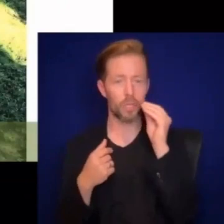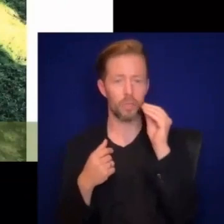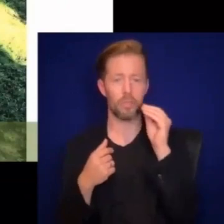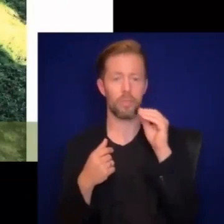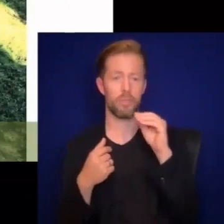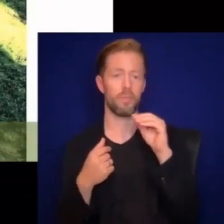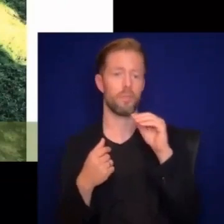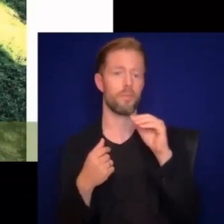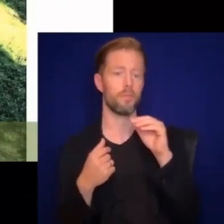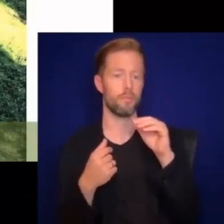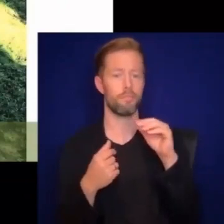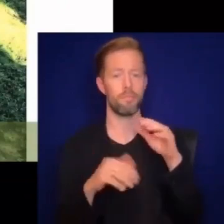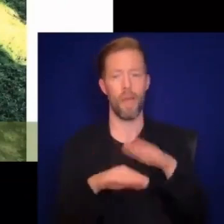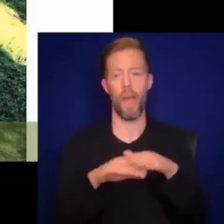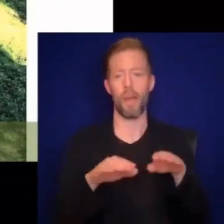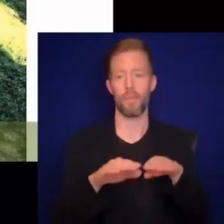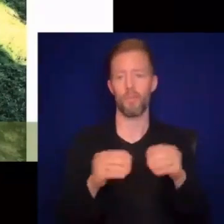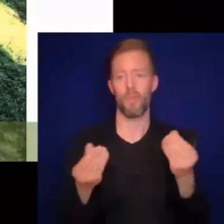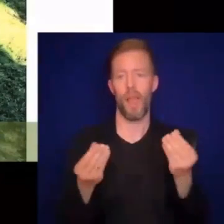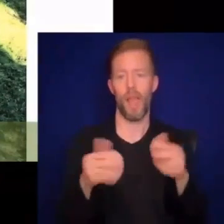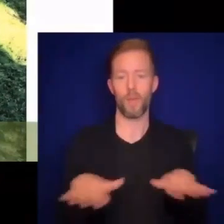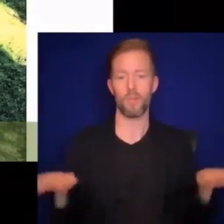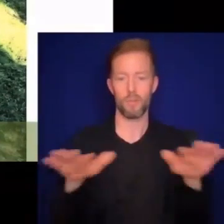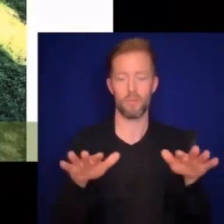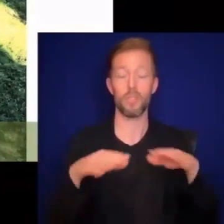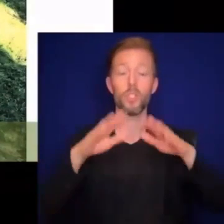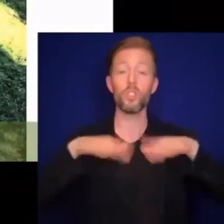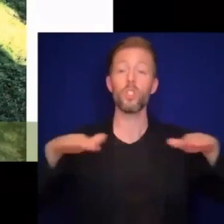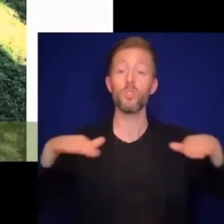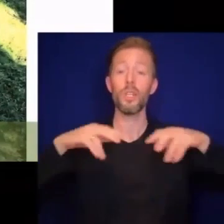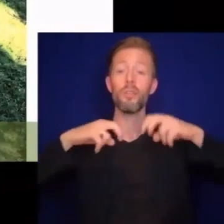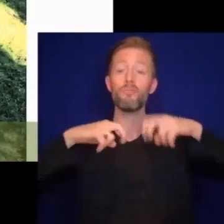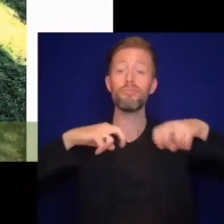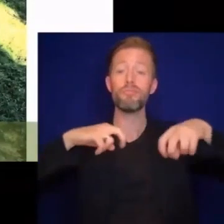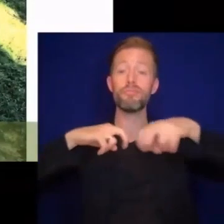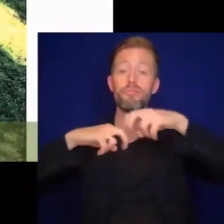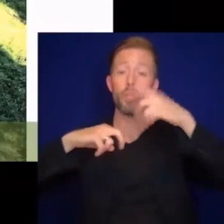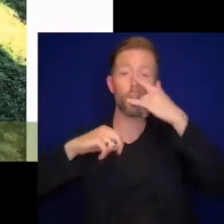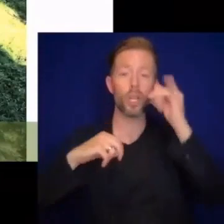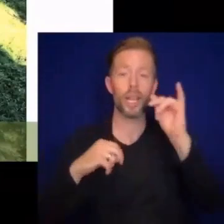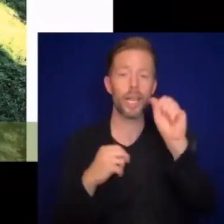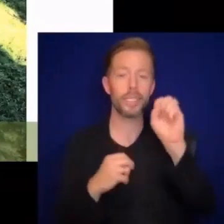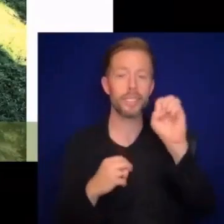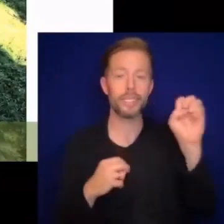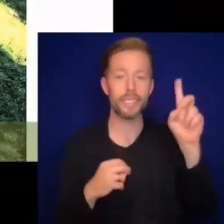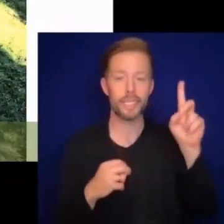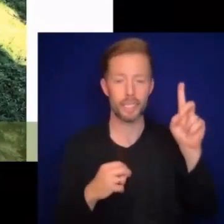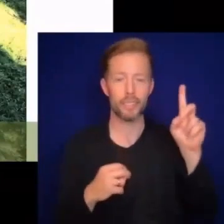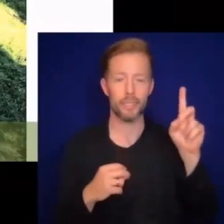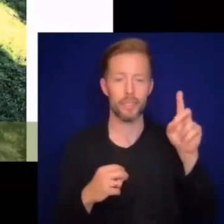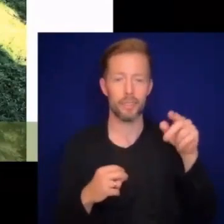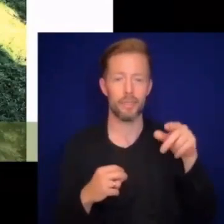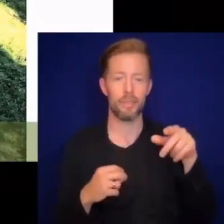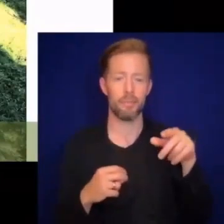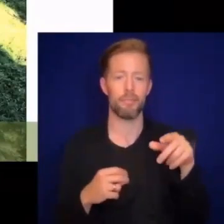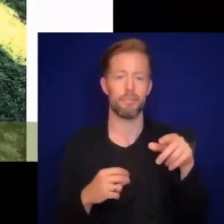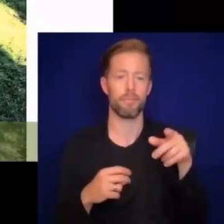sunflower, but on the floor, and for the children to be the seeds of this